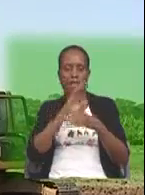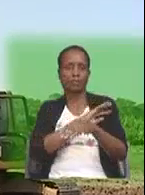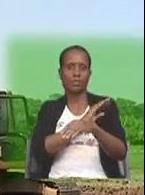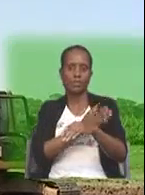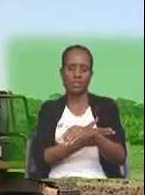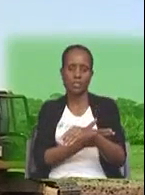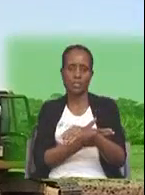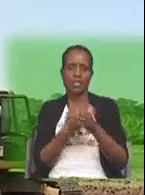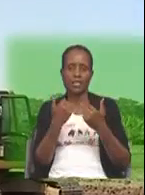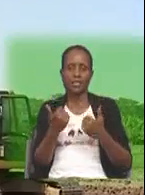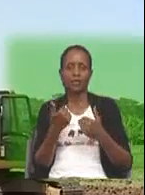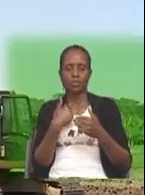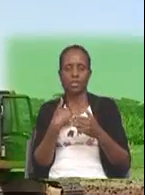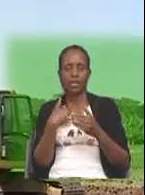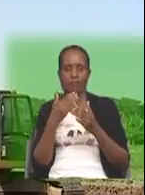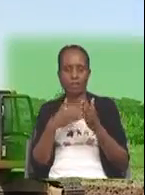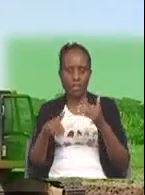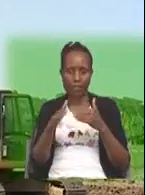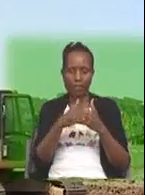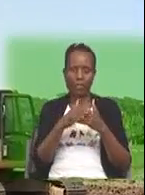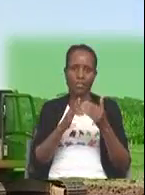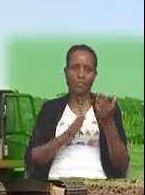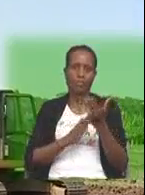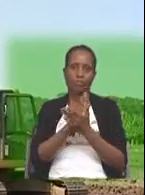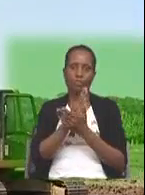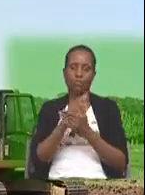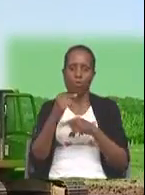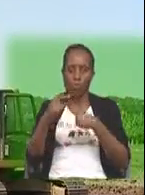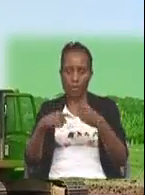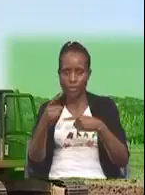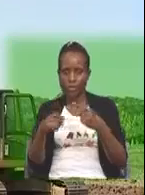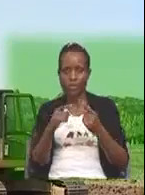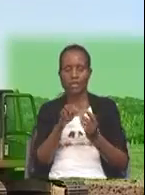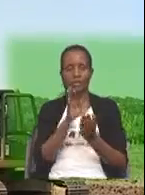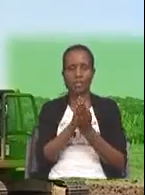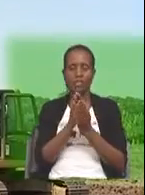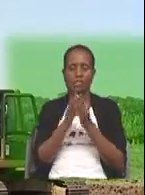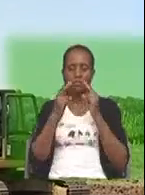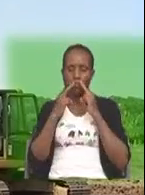having some kind of recovery in form of operation and maintenance